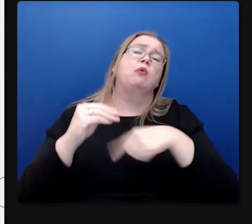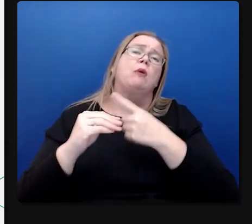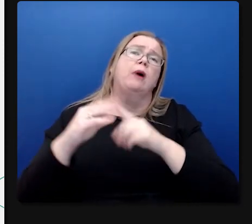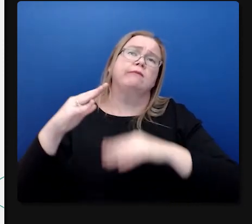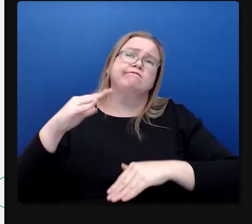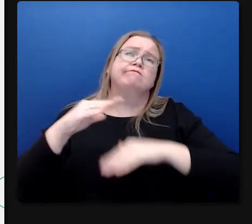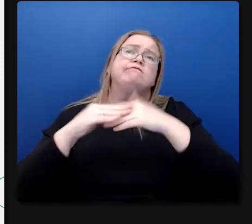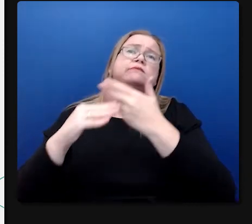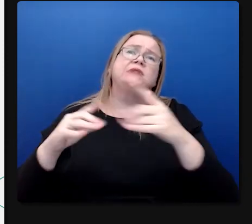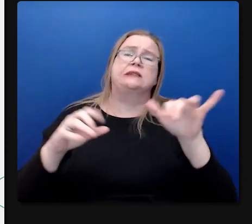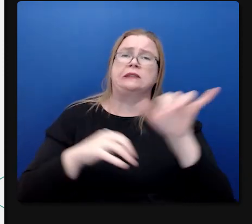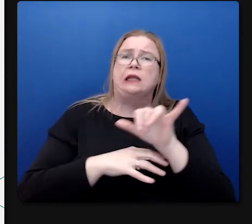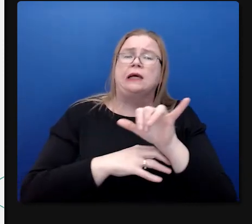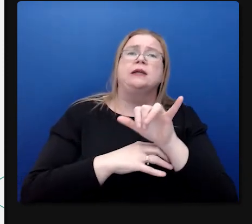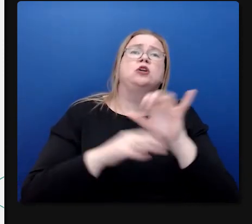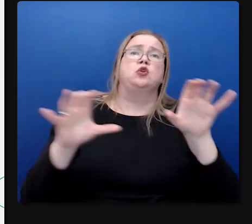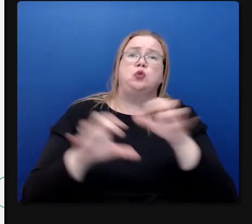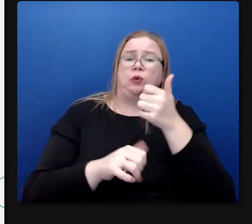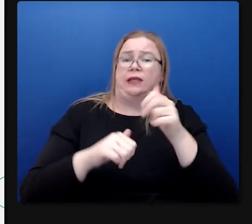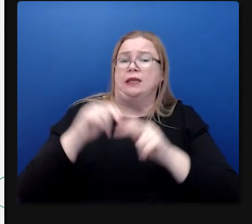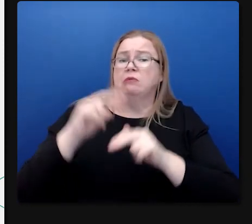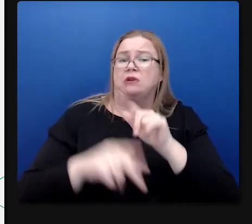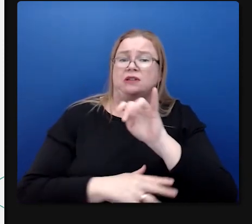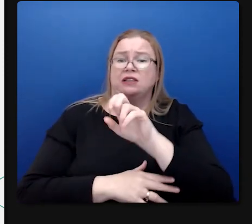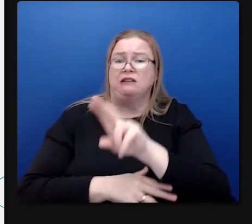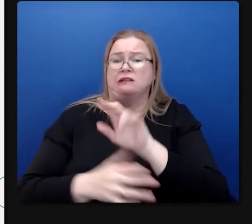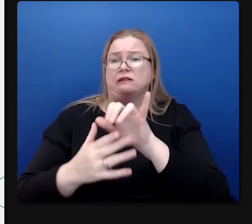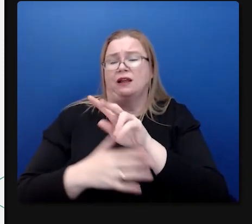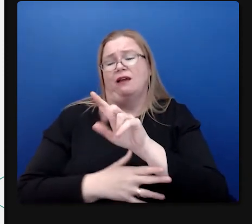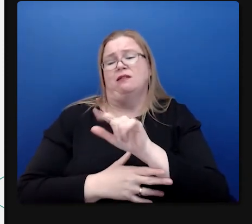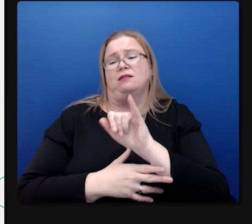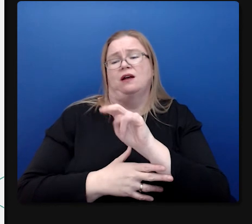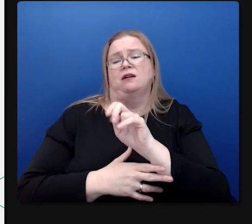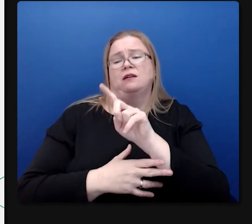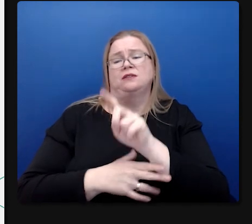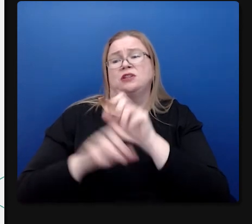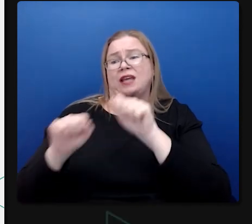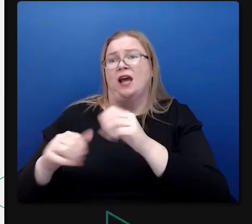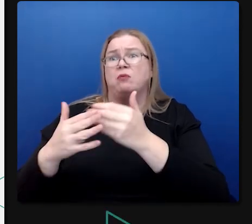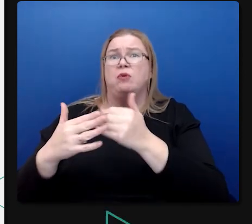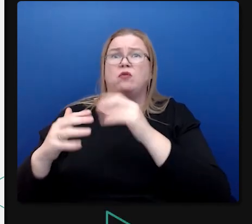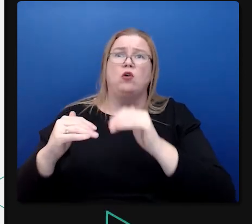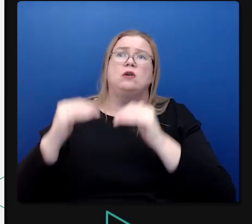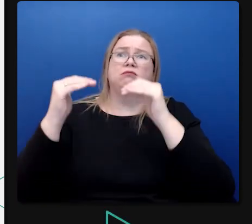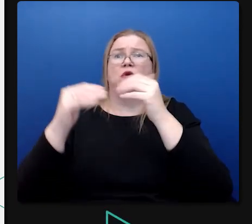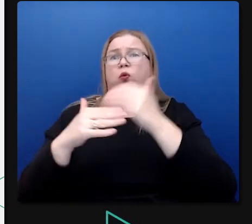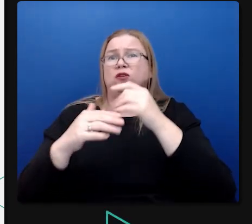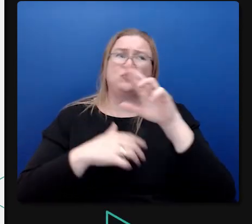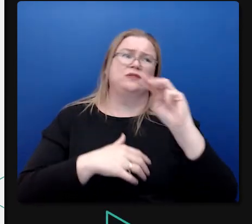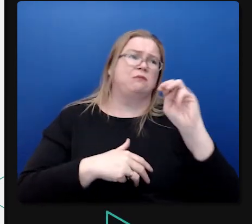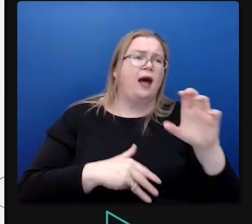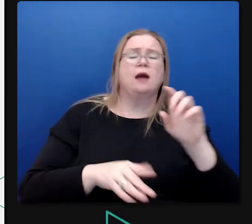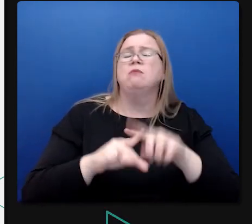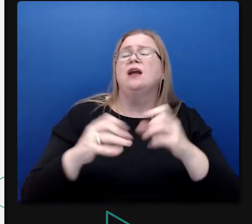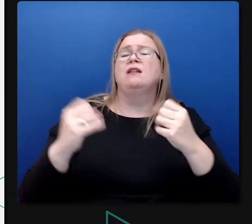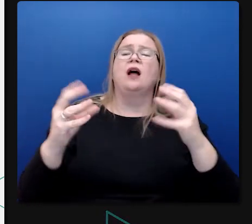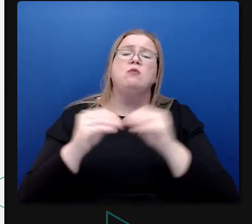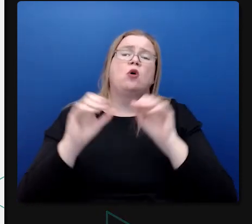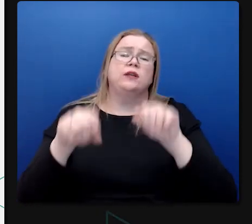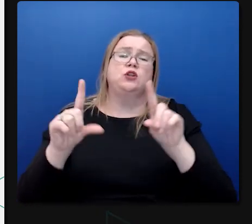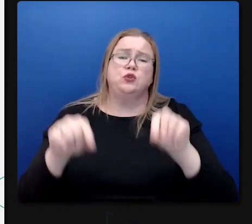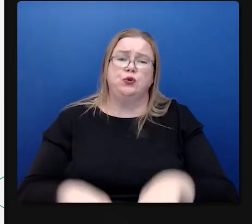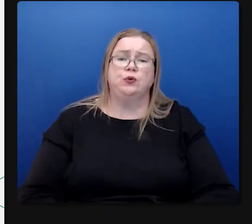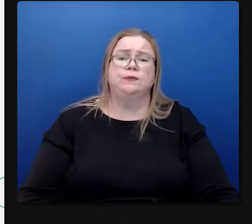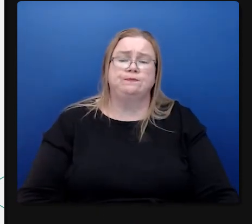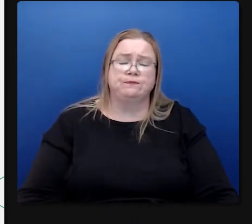about optimizing things, such as doing any build on Linux that you can before escalating to Windows or Mac, but there's a lot else you can